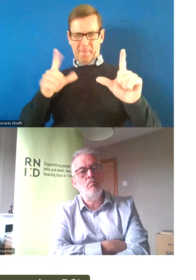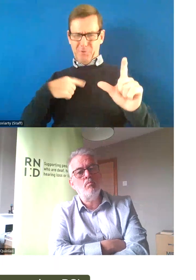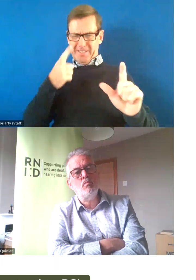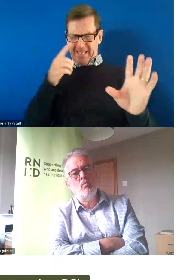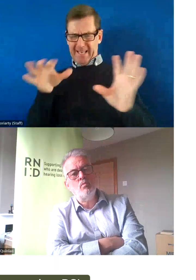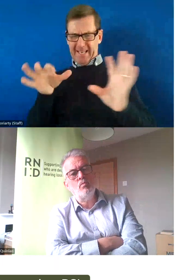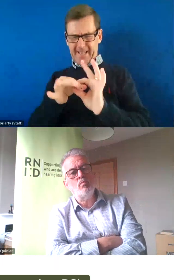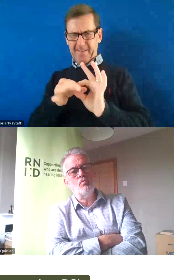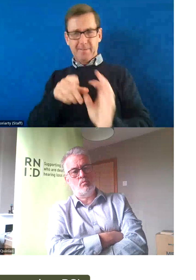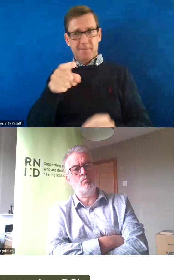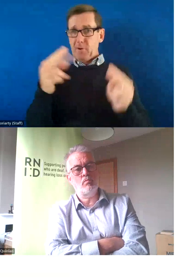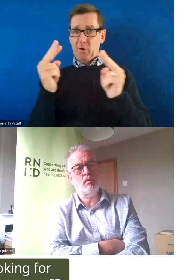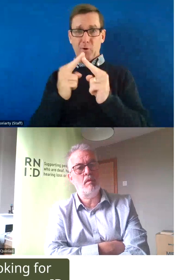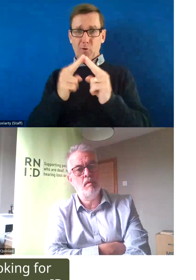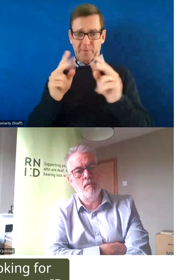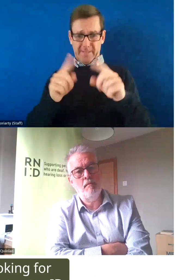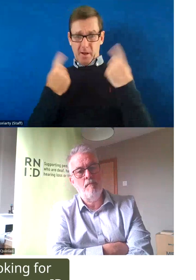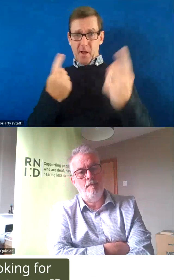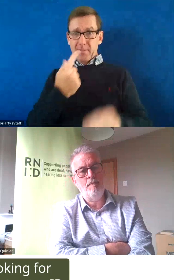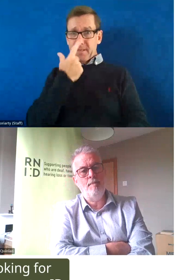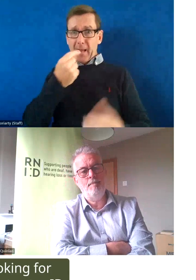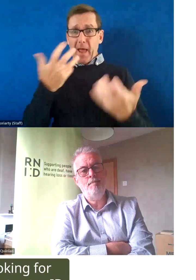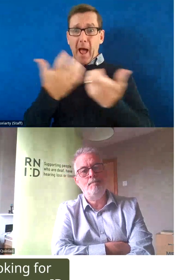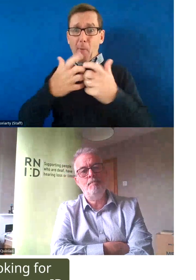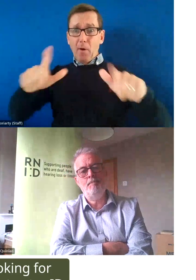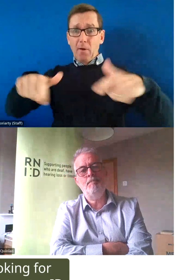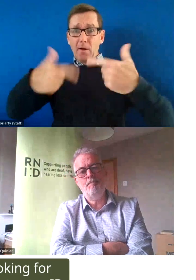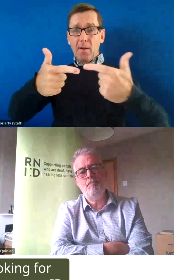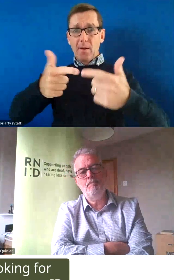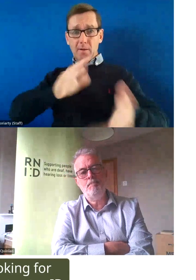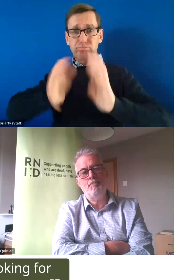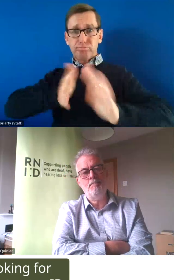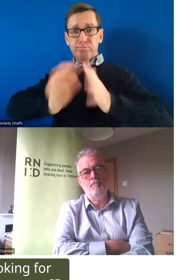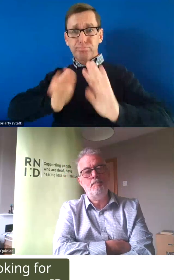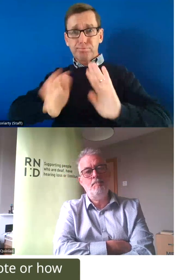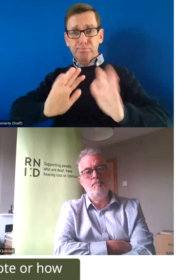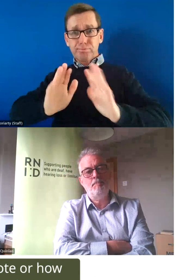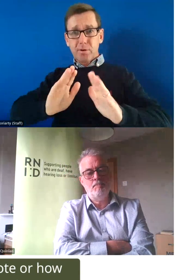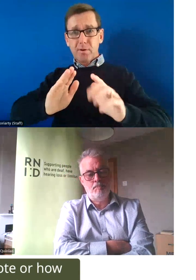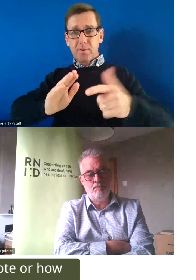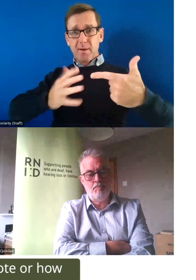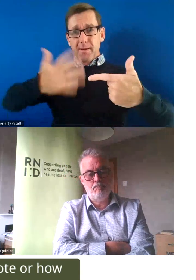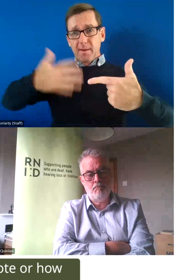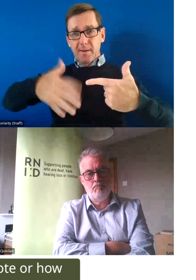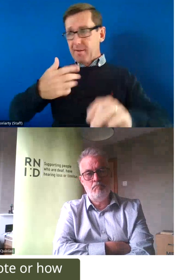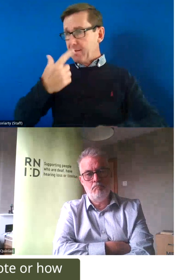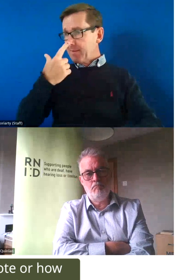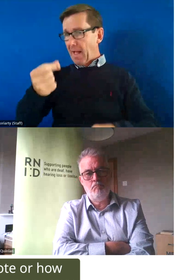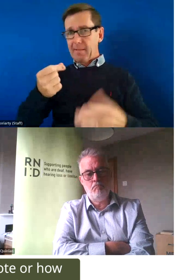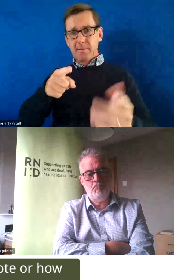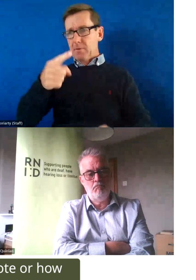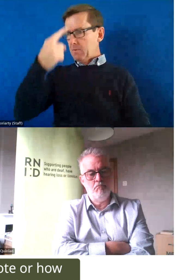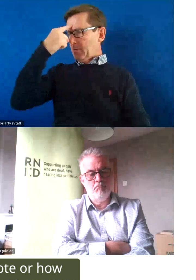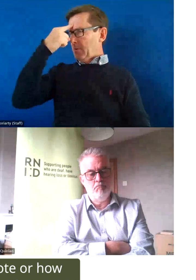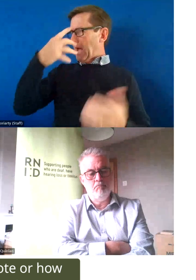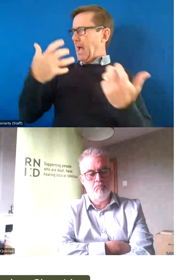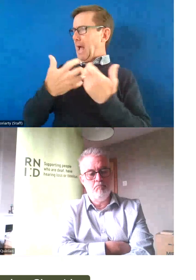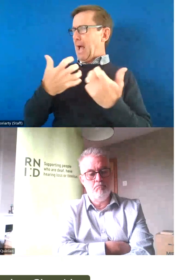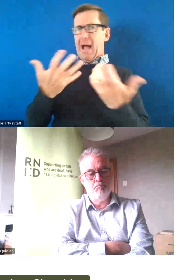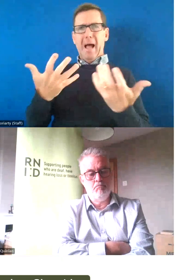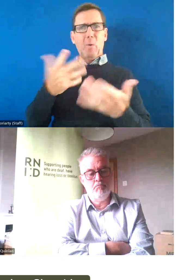can contact us using BSL. So if you're looking for information about voter ID or registering to vote, or how to vote by postal